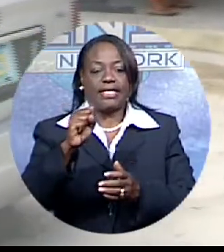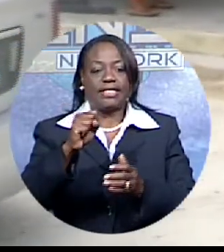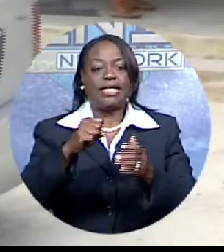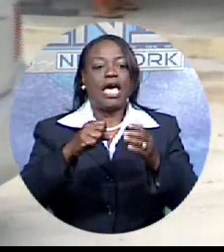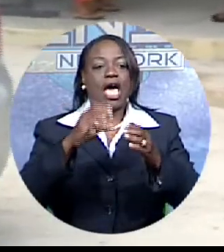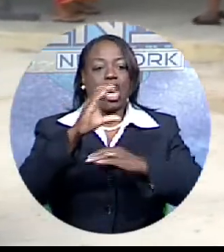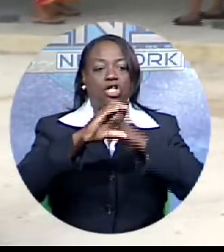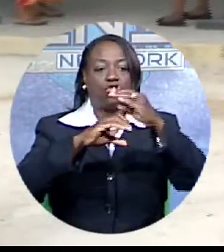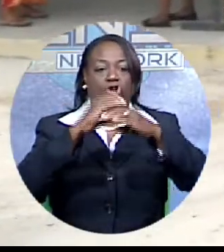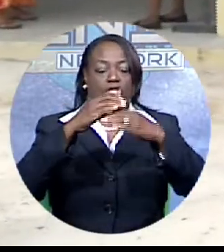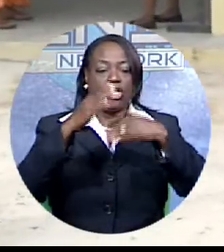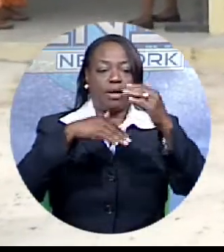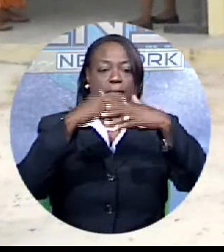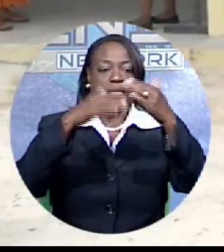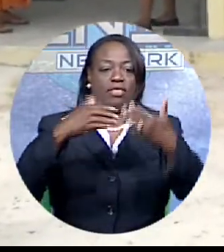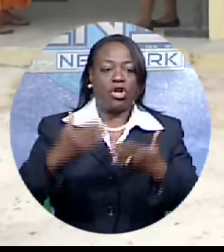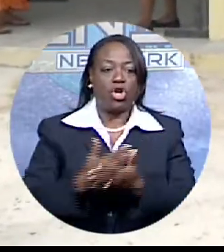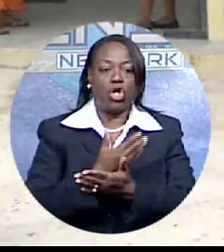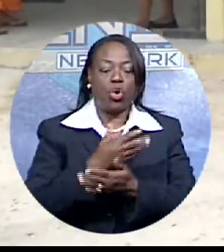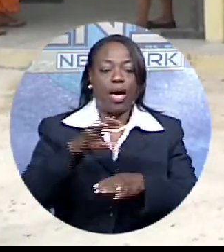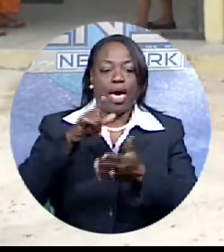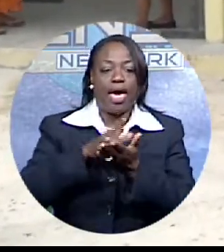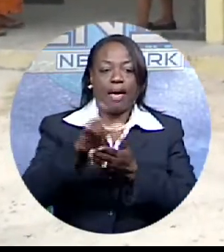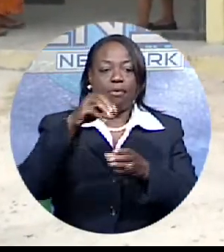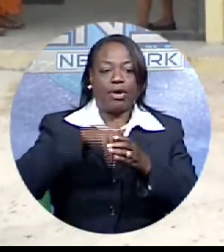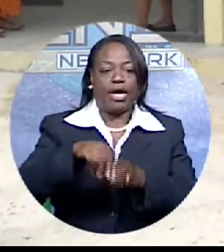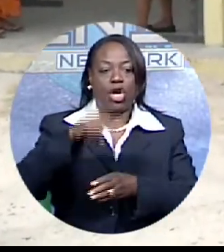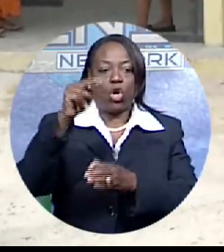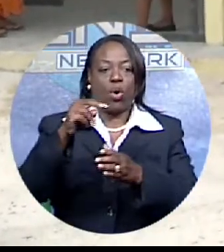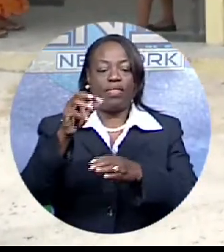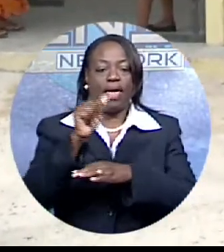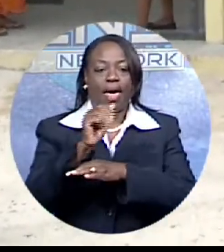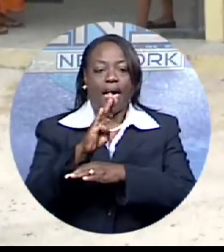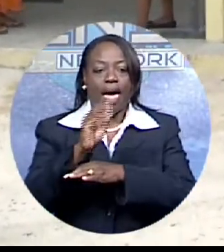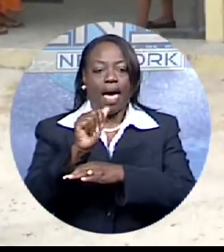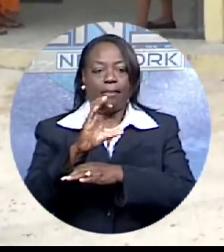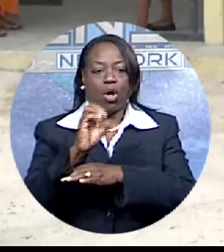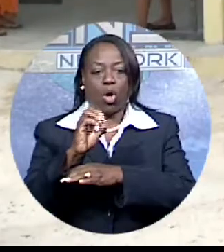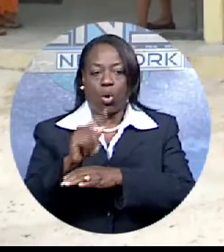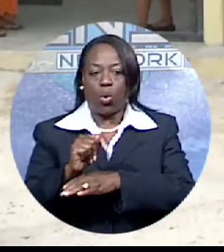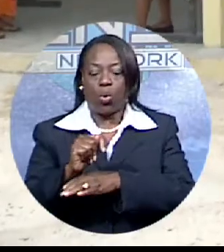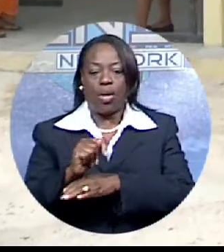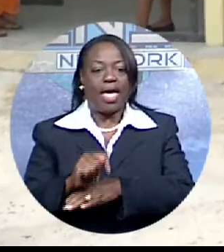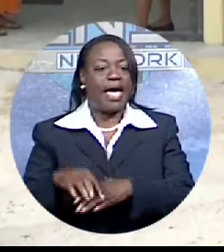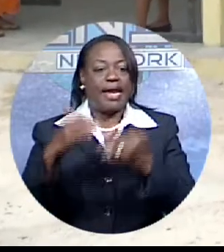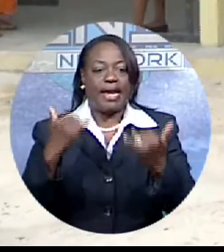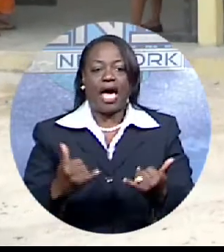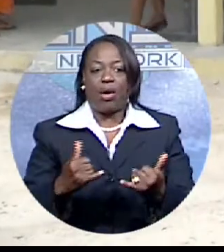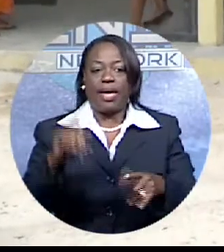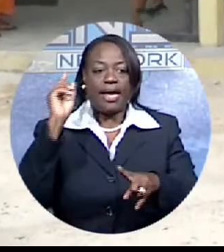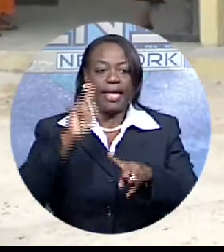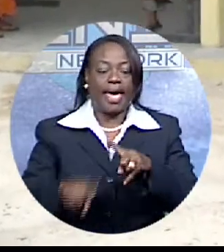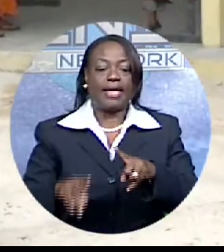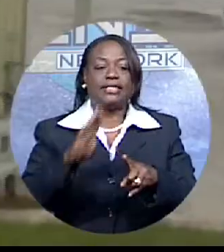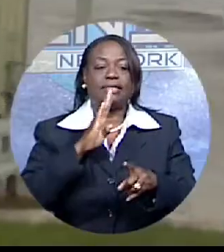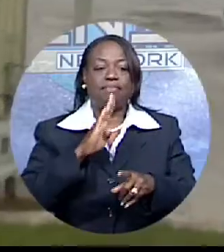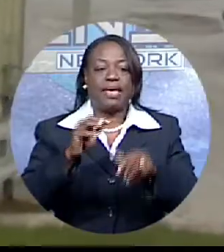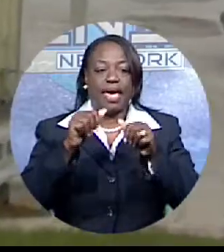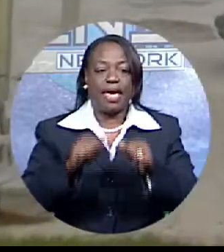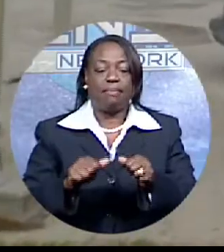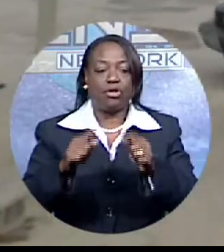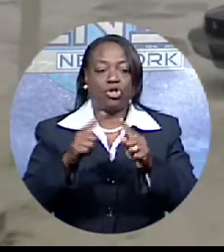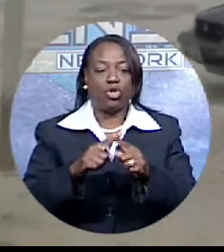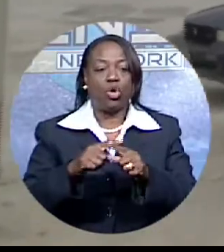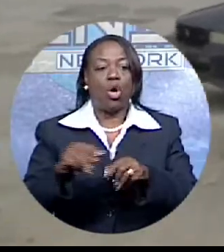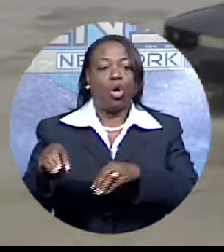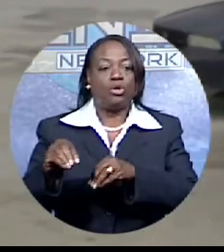new airport in Marsh Harbor, Abaco. Government officials have said that that facility cannot be occupied for failure to meet fire and safety